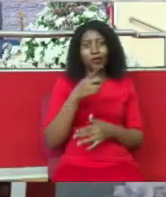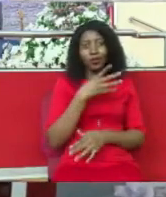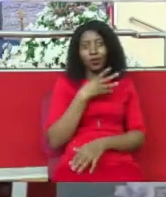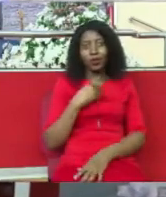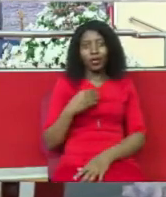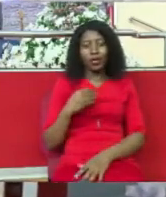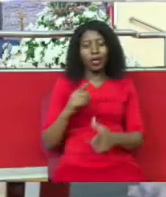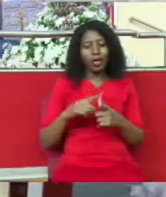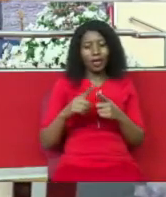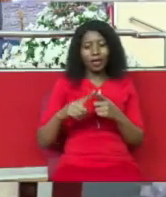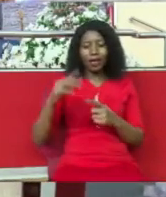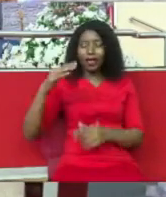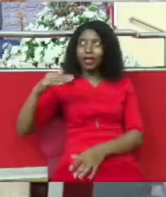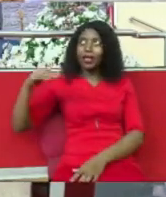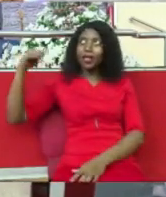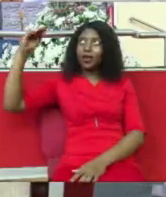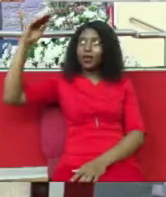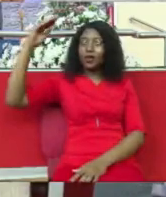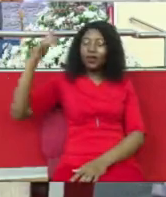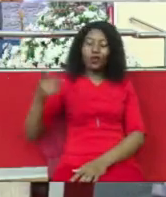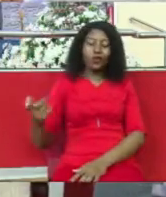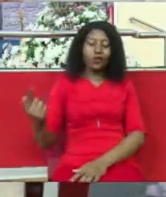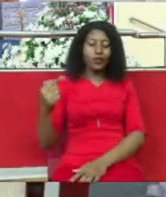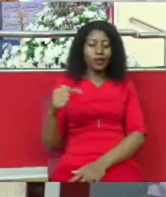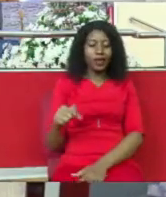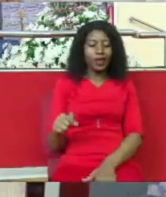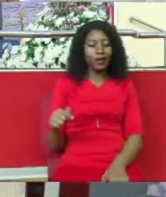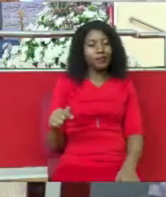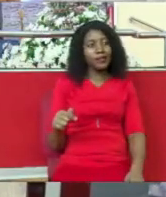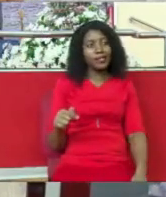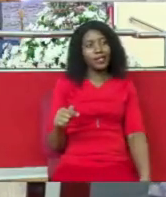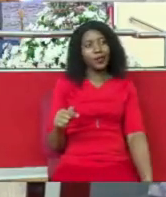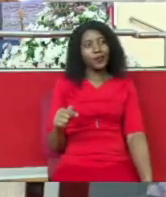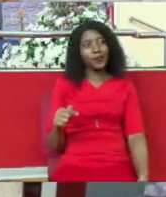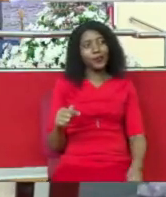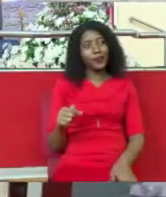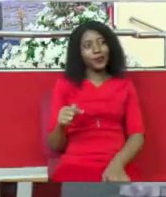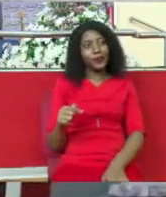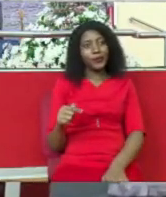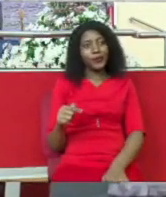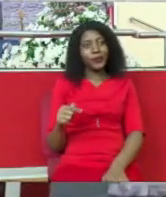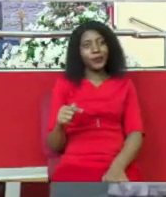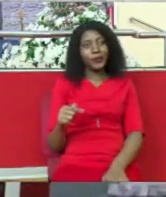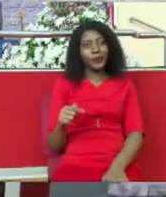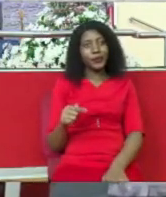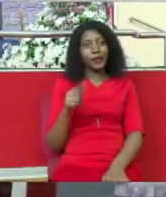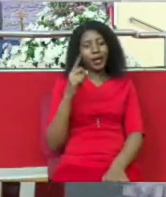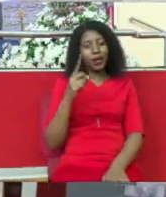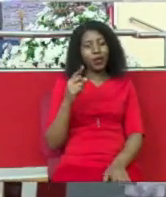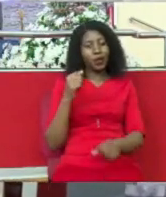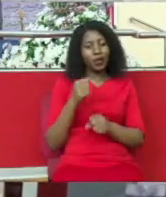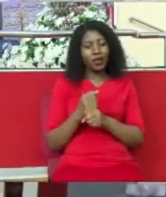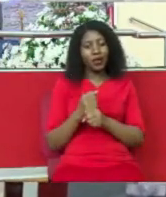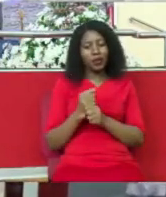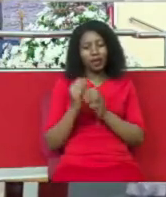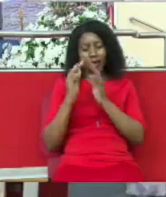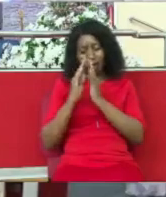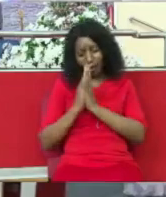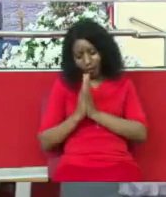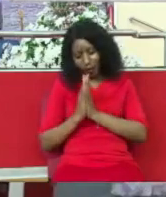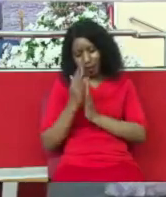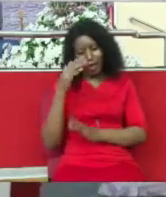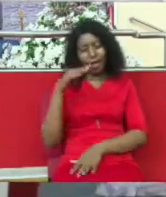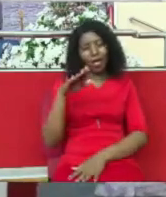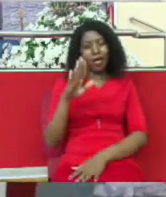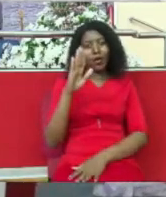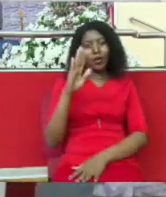come. Elekea biashara zako alafu ile juu ya nyumba inakuja mahali huko. You are doing your devotions with your phone instead